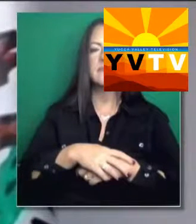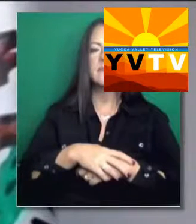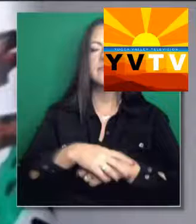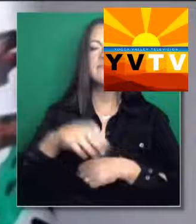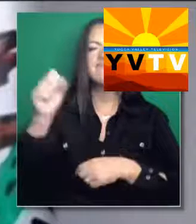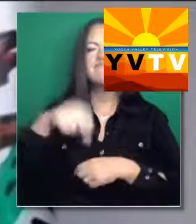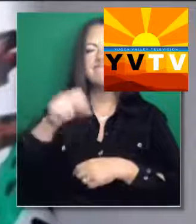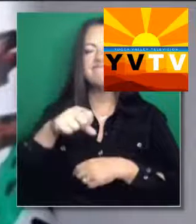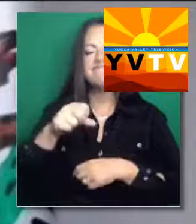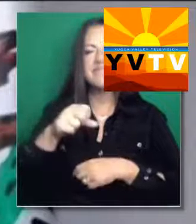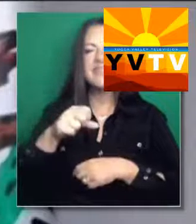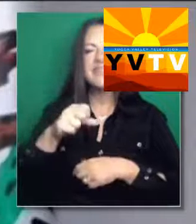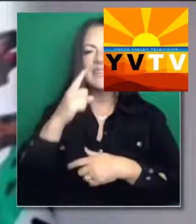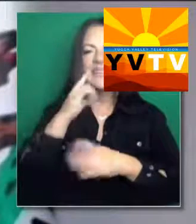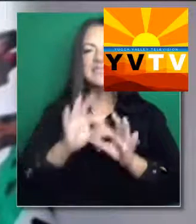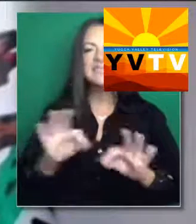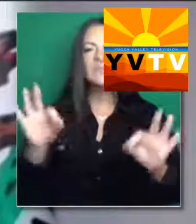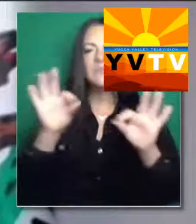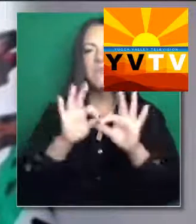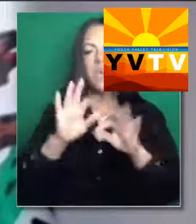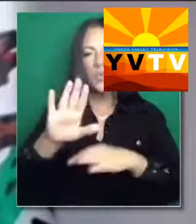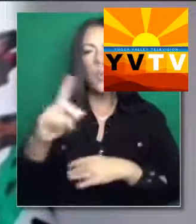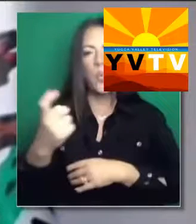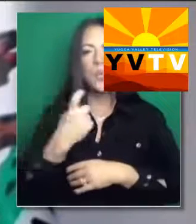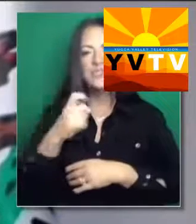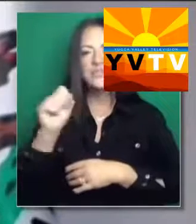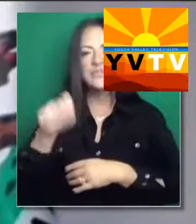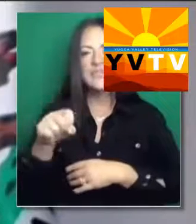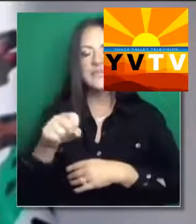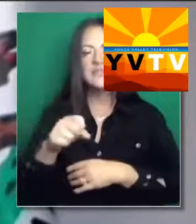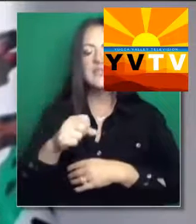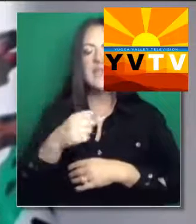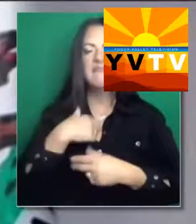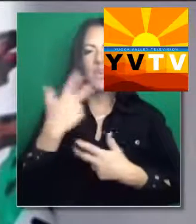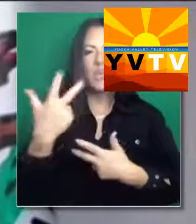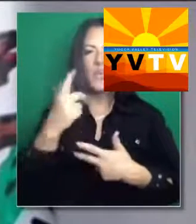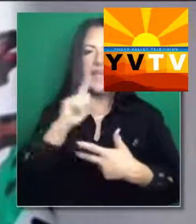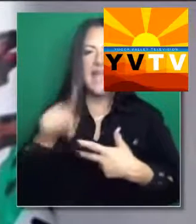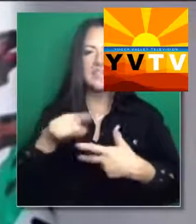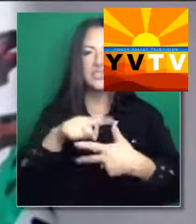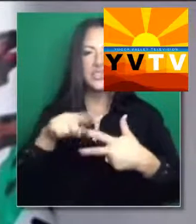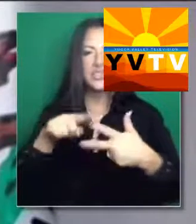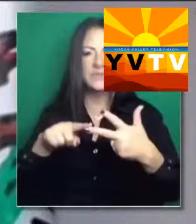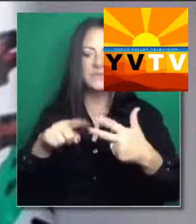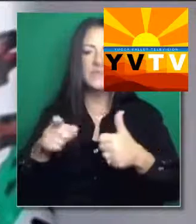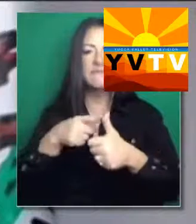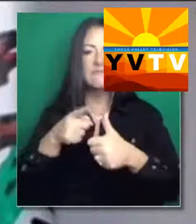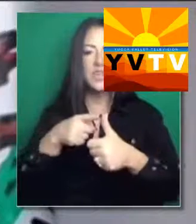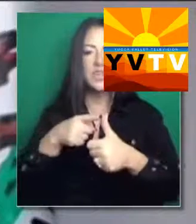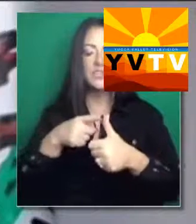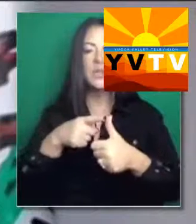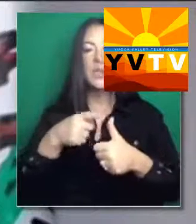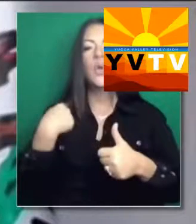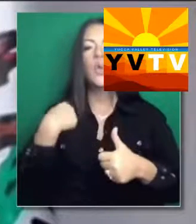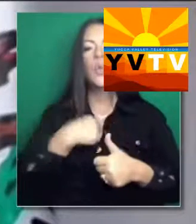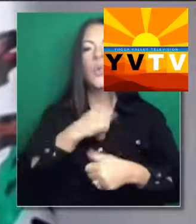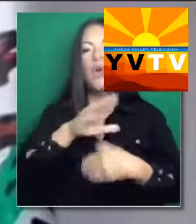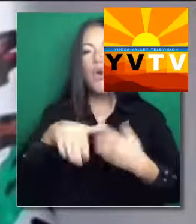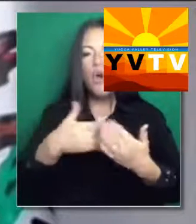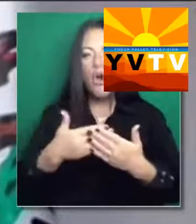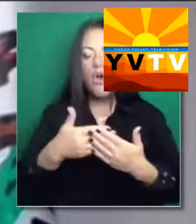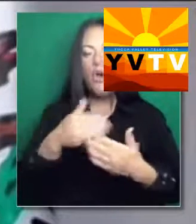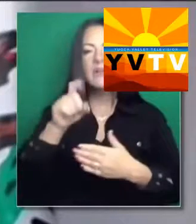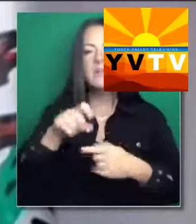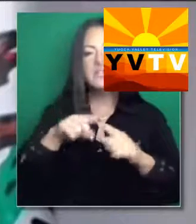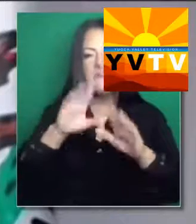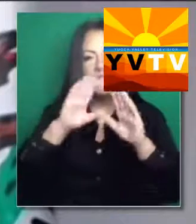Yeah, I think this is an important question, and I'd say there's a 3-part answer to it. First and foremost, we need to be and continue to be